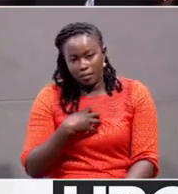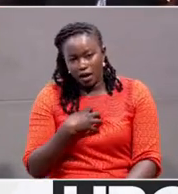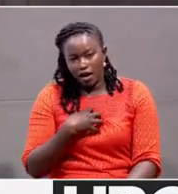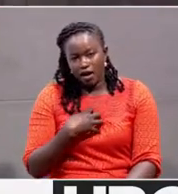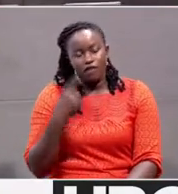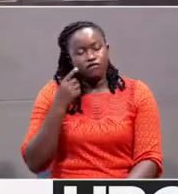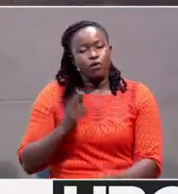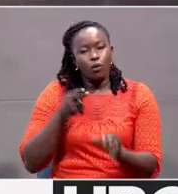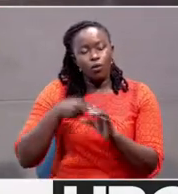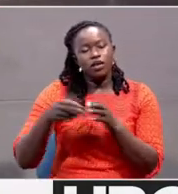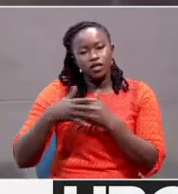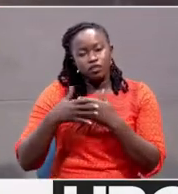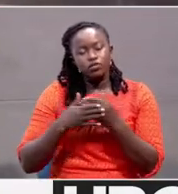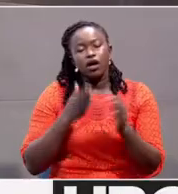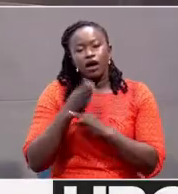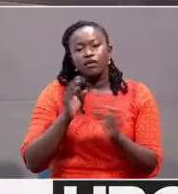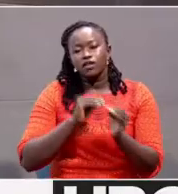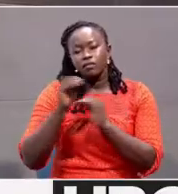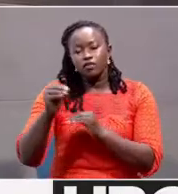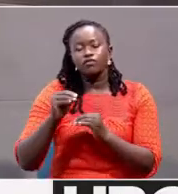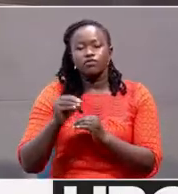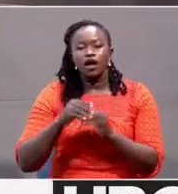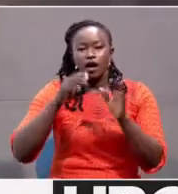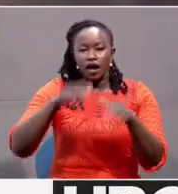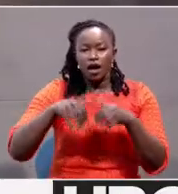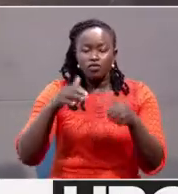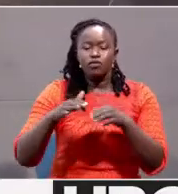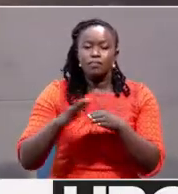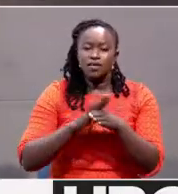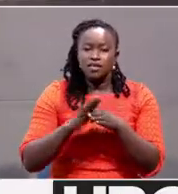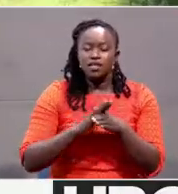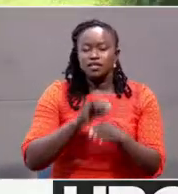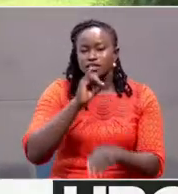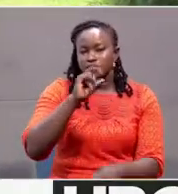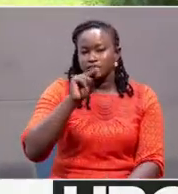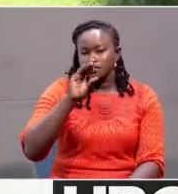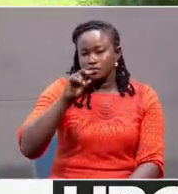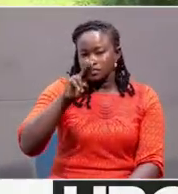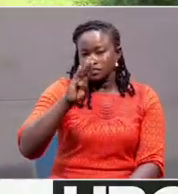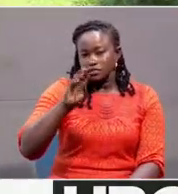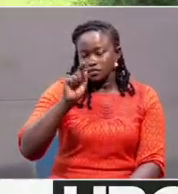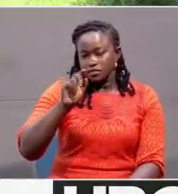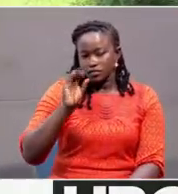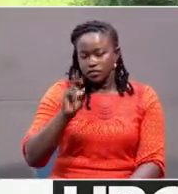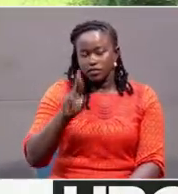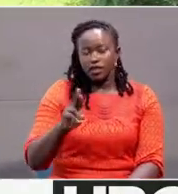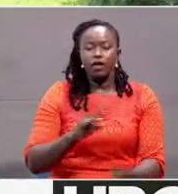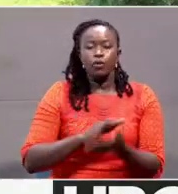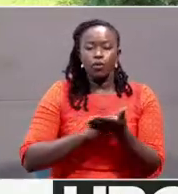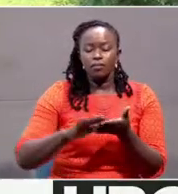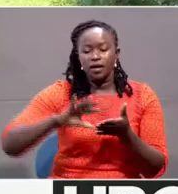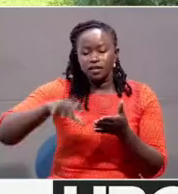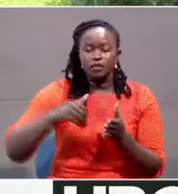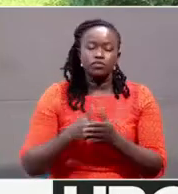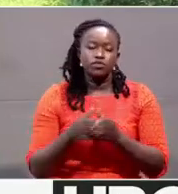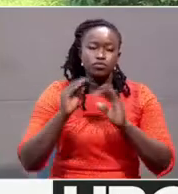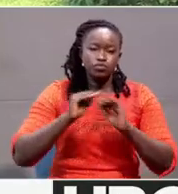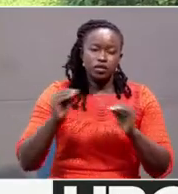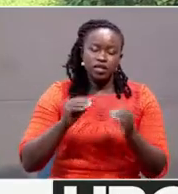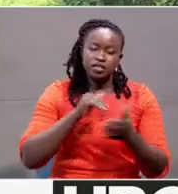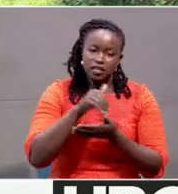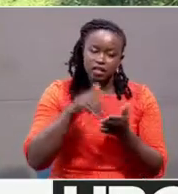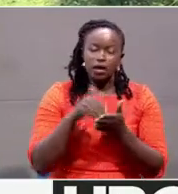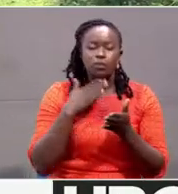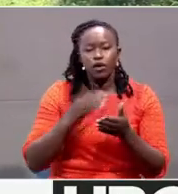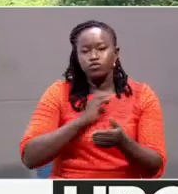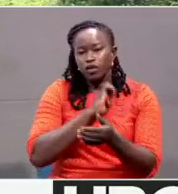The next destination was the Stanbic Agribusiness Incubator in Hoima Municipality. The training center seeks to empower